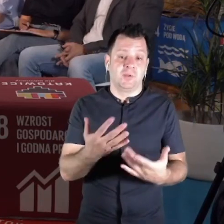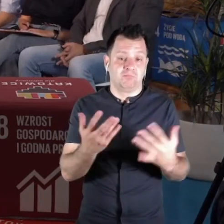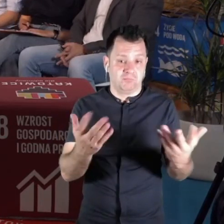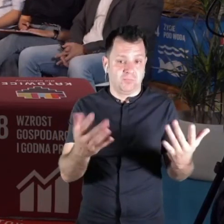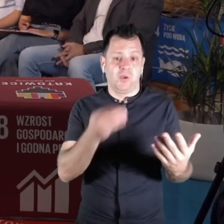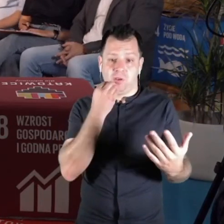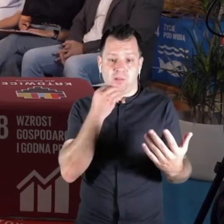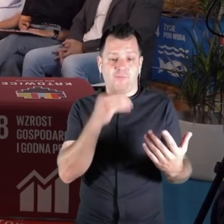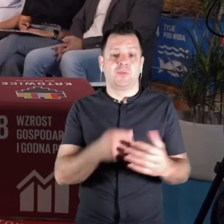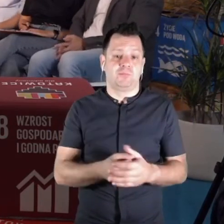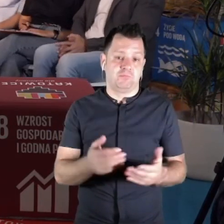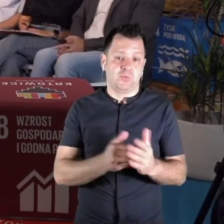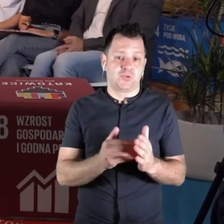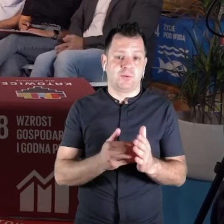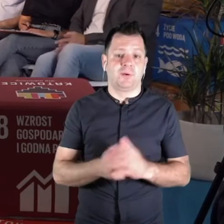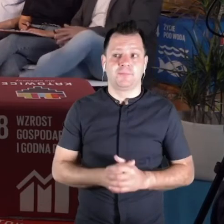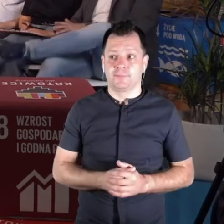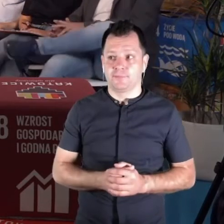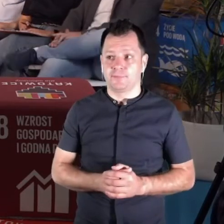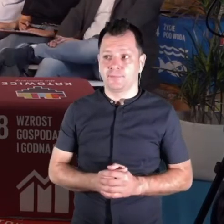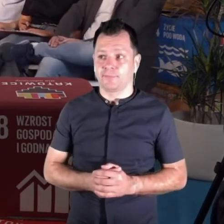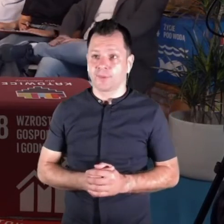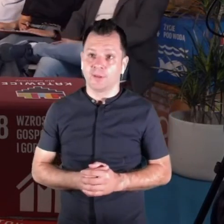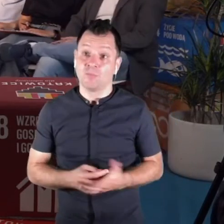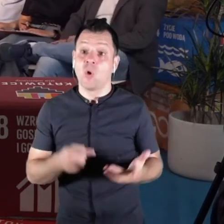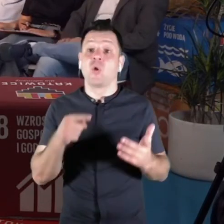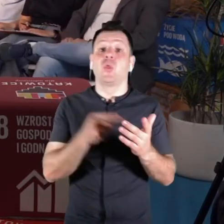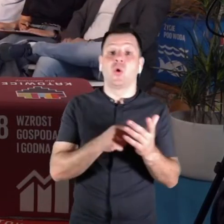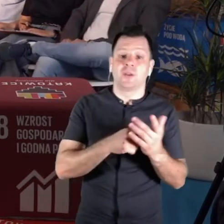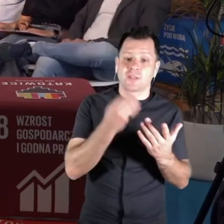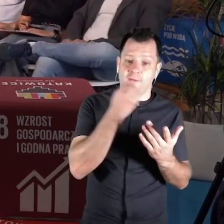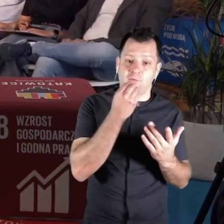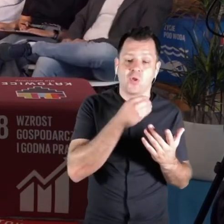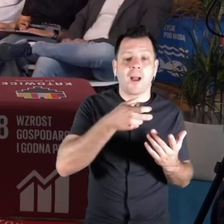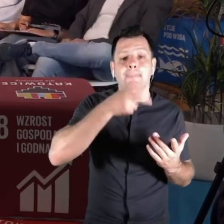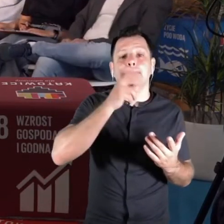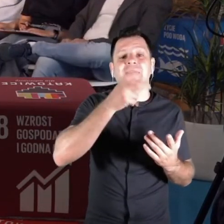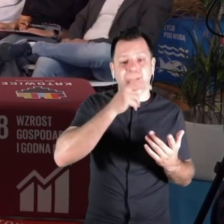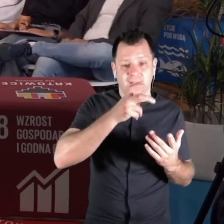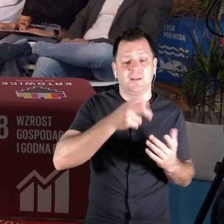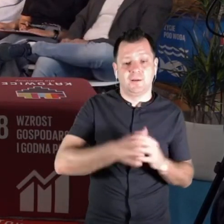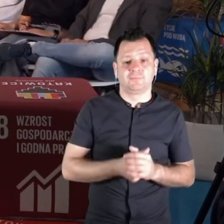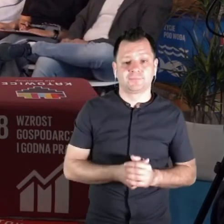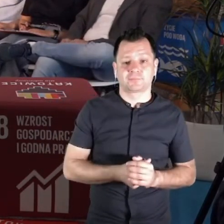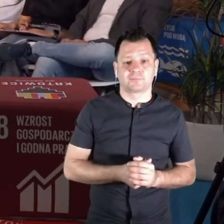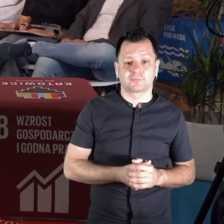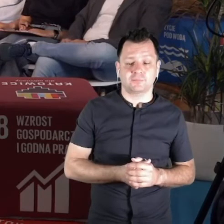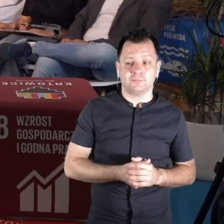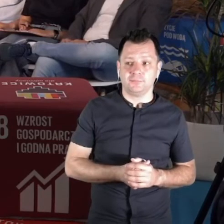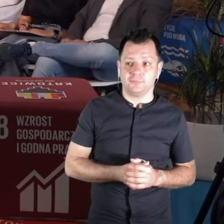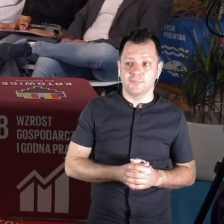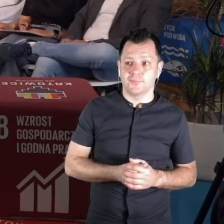this is drink water. This is this is potable water that is a scarce resource. So we have